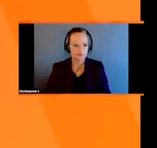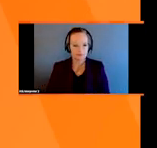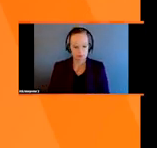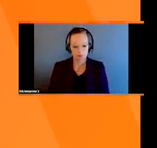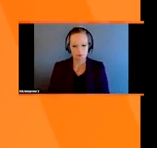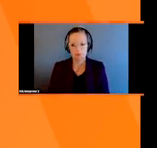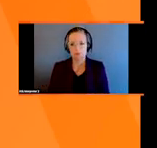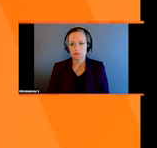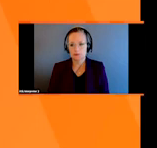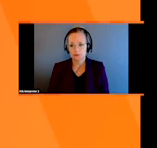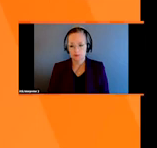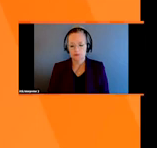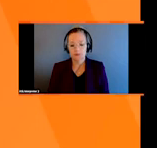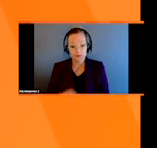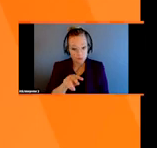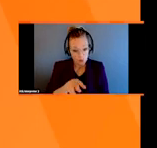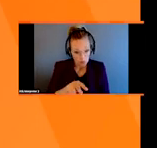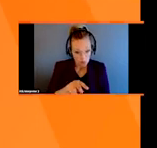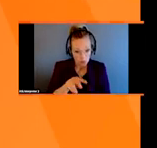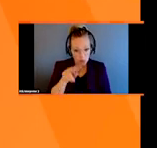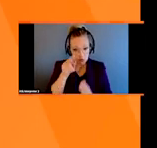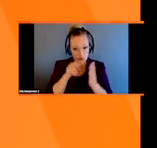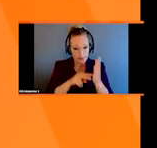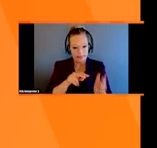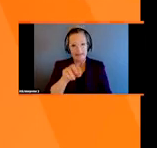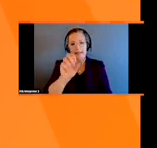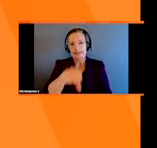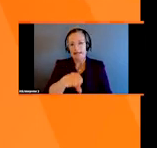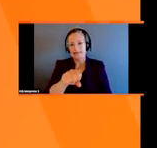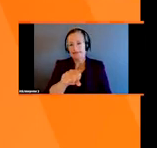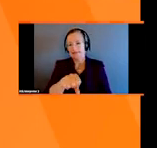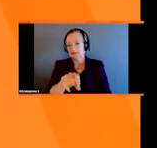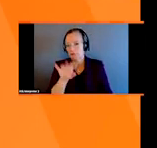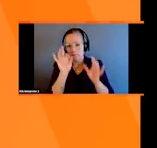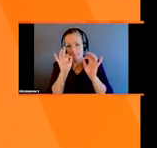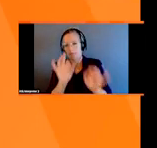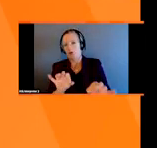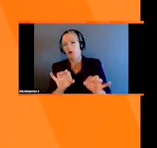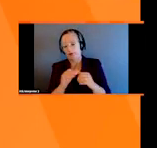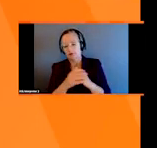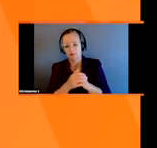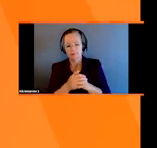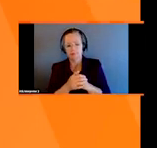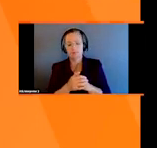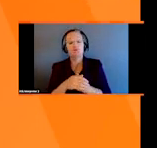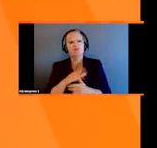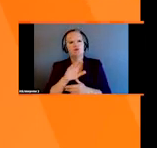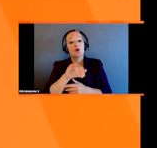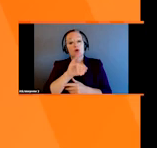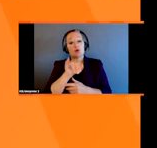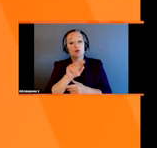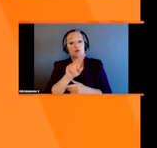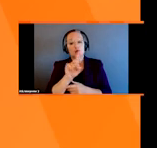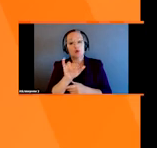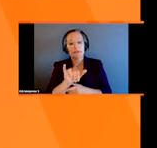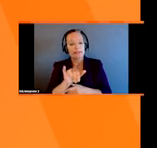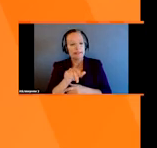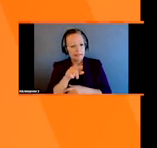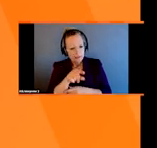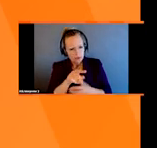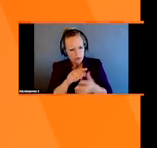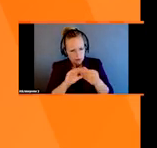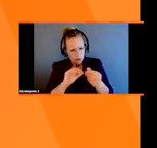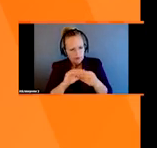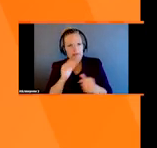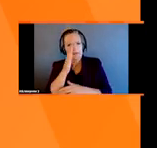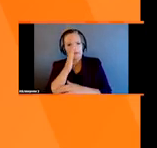Yes, there are, yeah, that's perfect. That's yes, great. So Judy, your question is, there are some key groups I follow under my